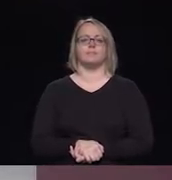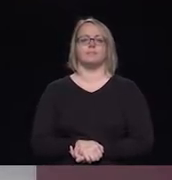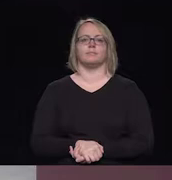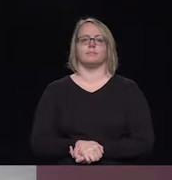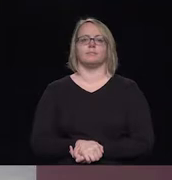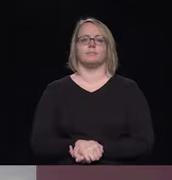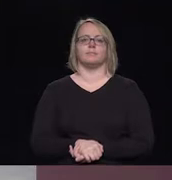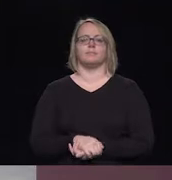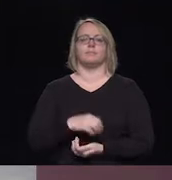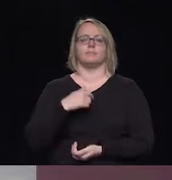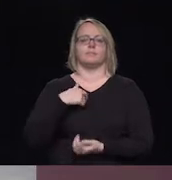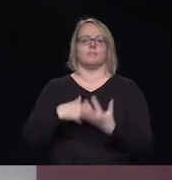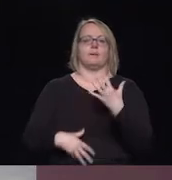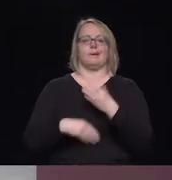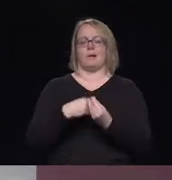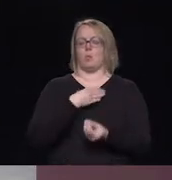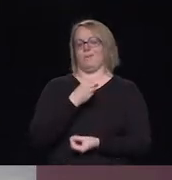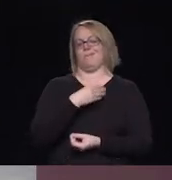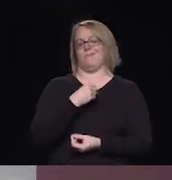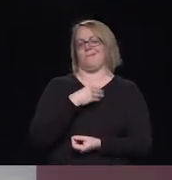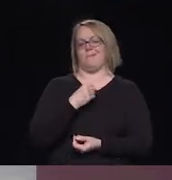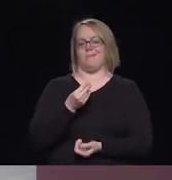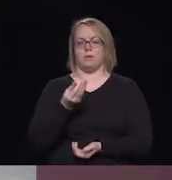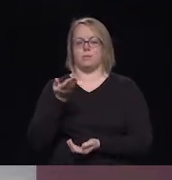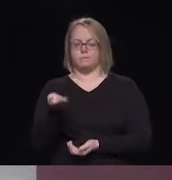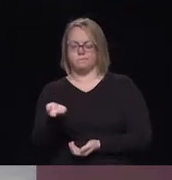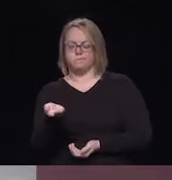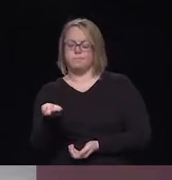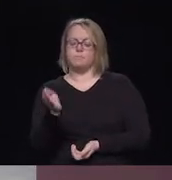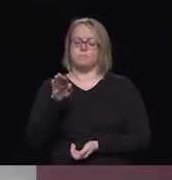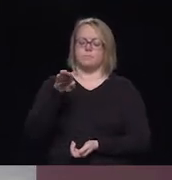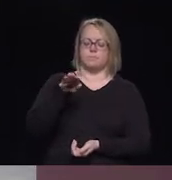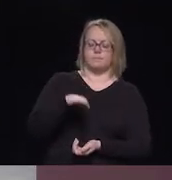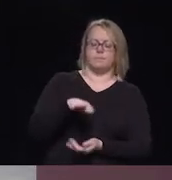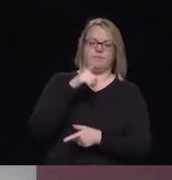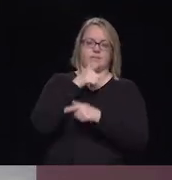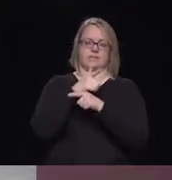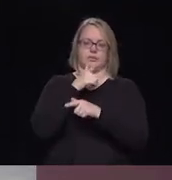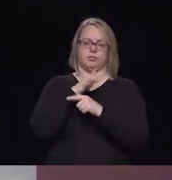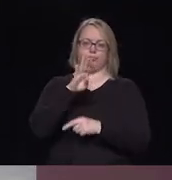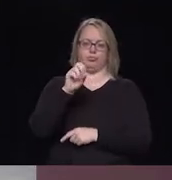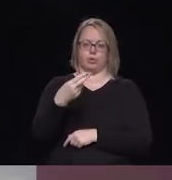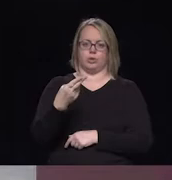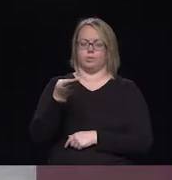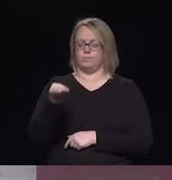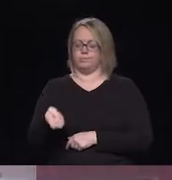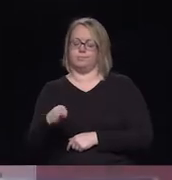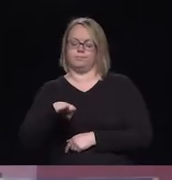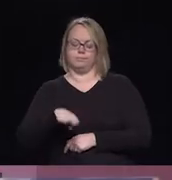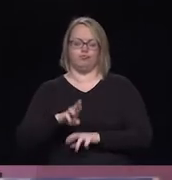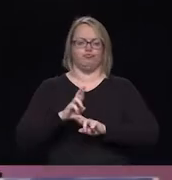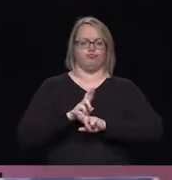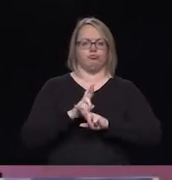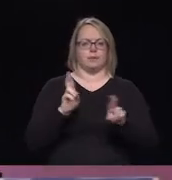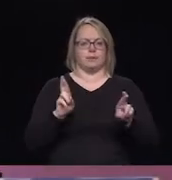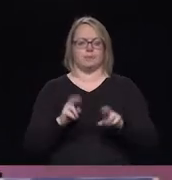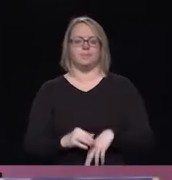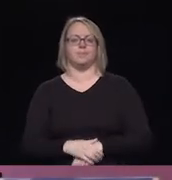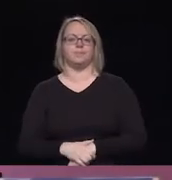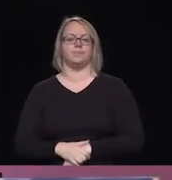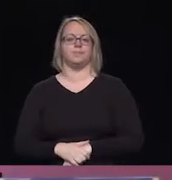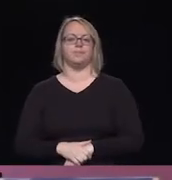sides, roll it in, whatever you'd like. So now it's covered in white. We're going to get started with the clouds.